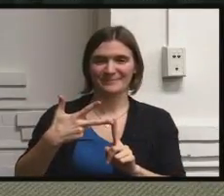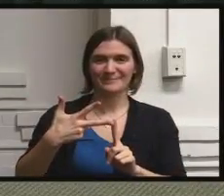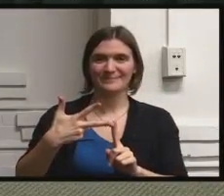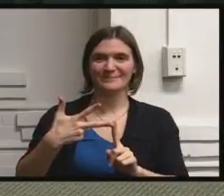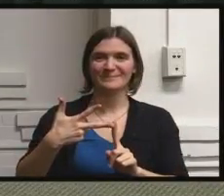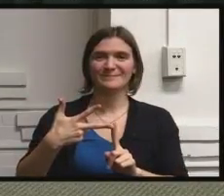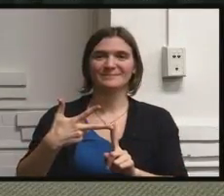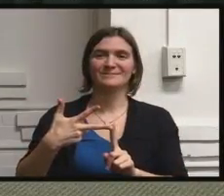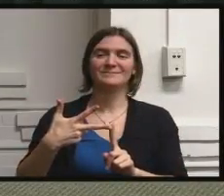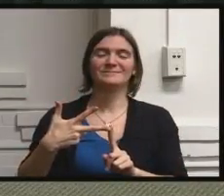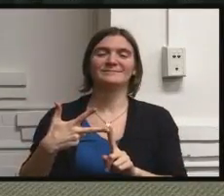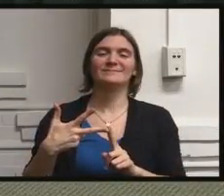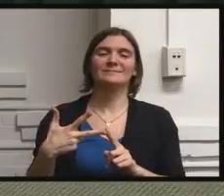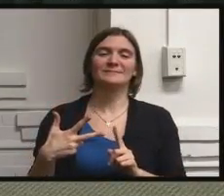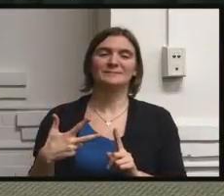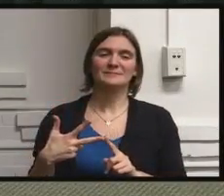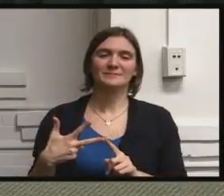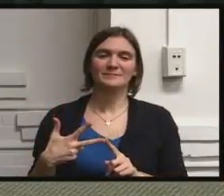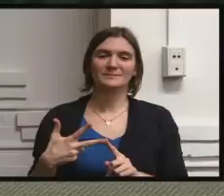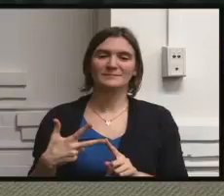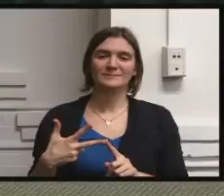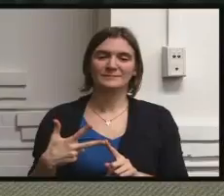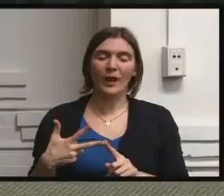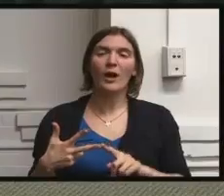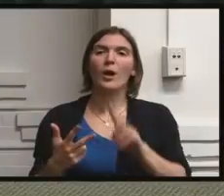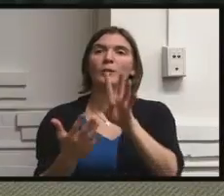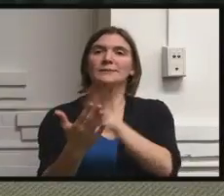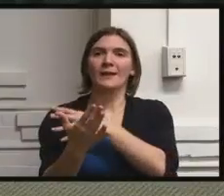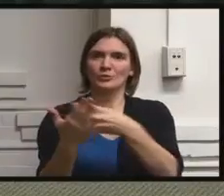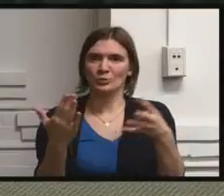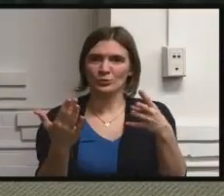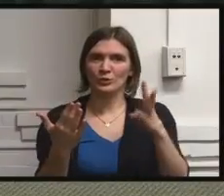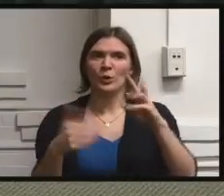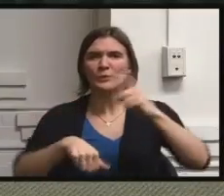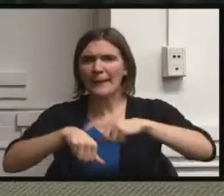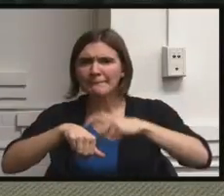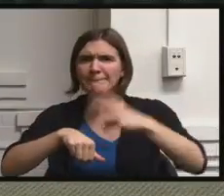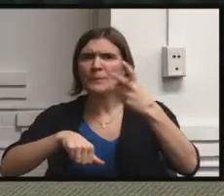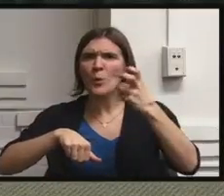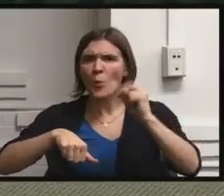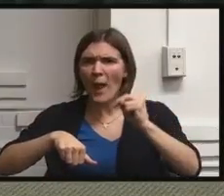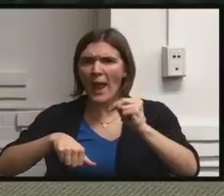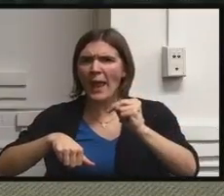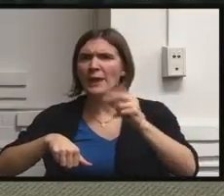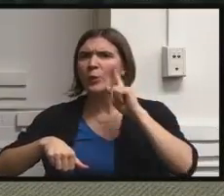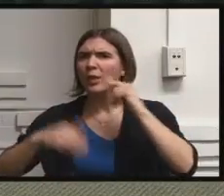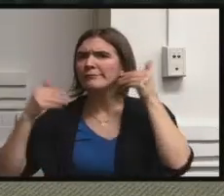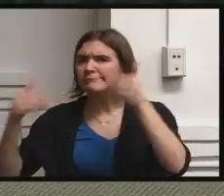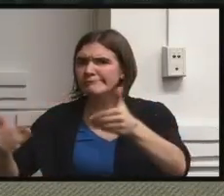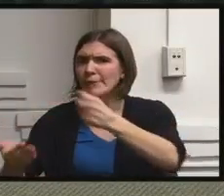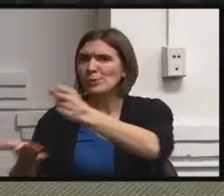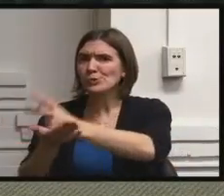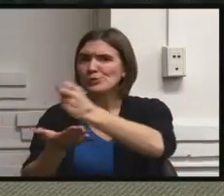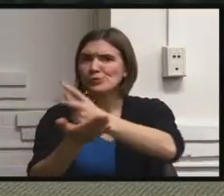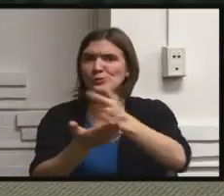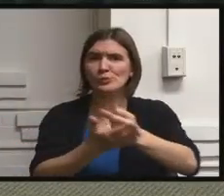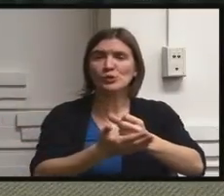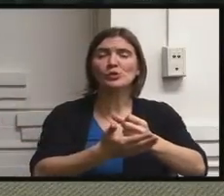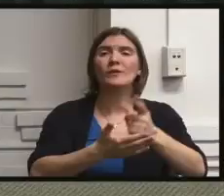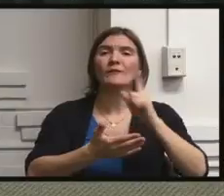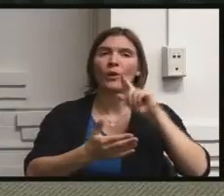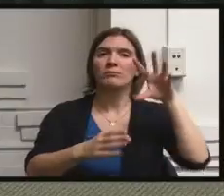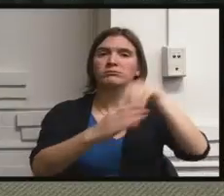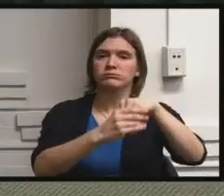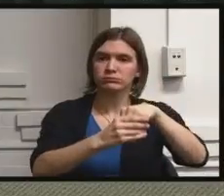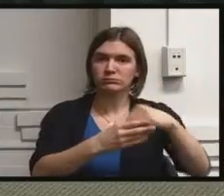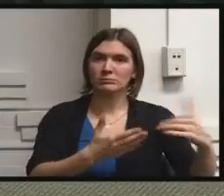third topic is talking about schedule for decisions for approving a warning,